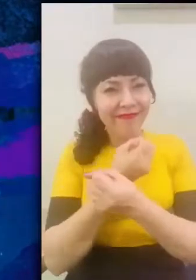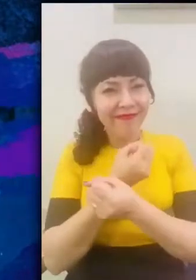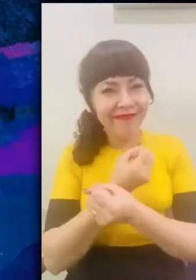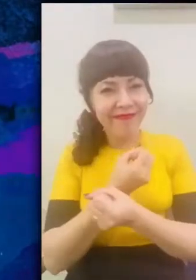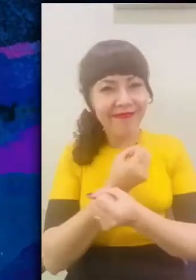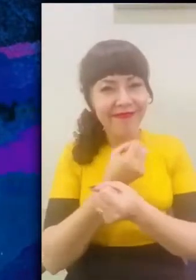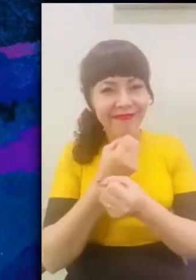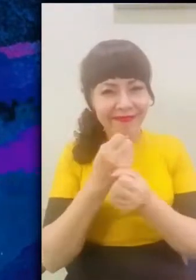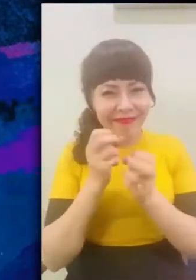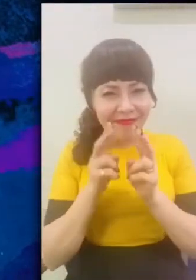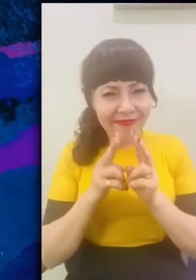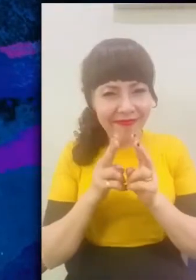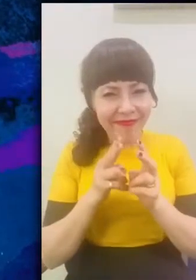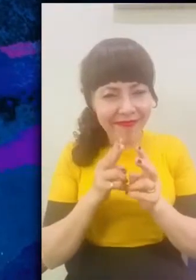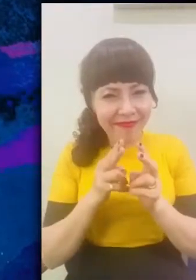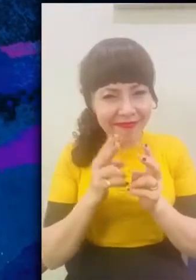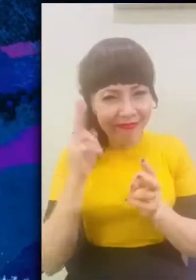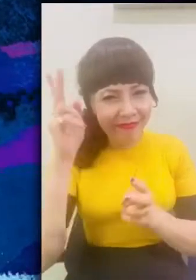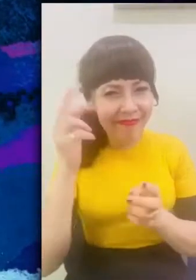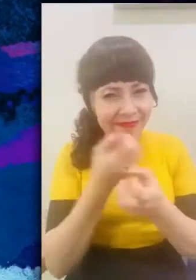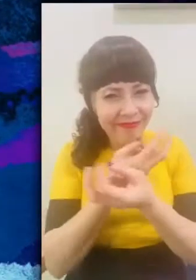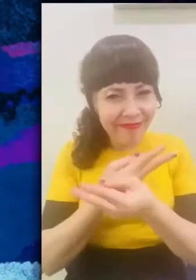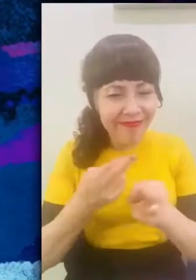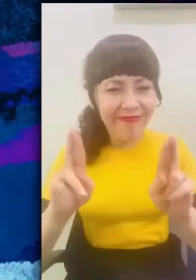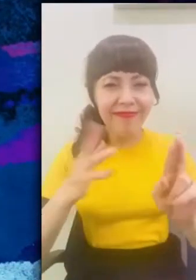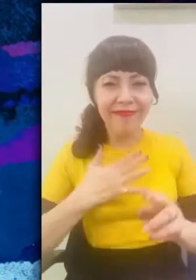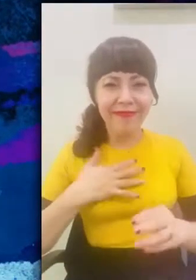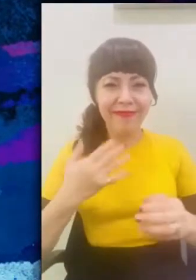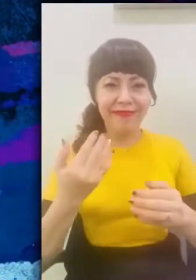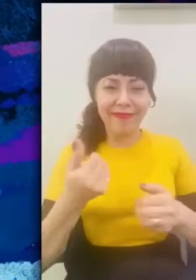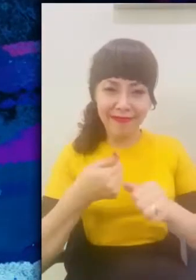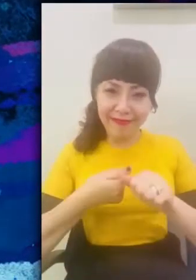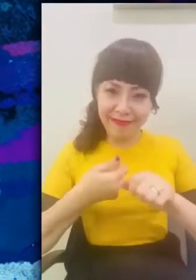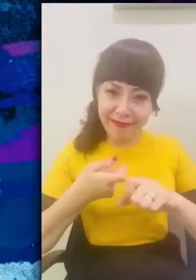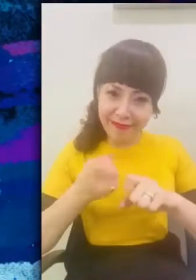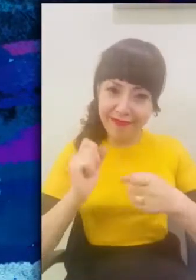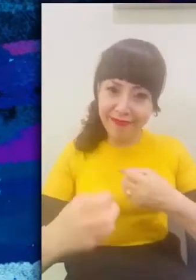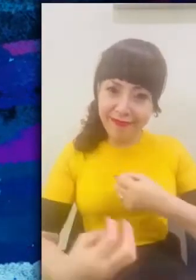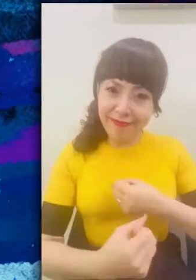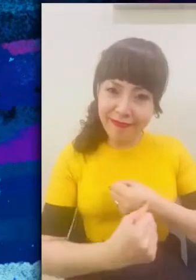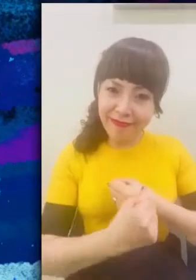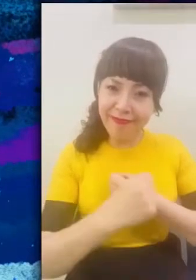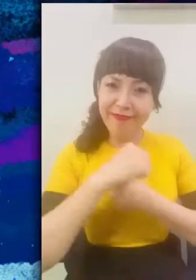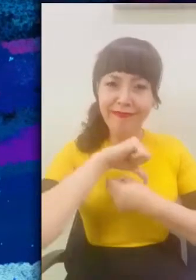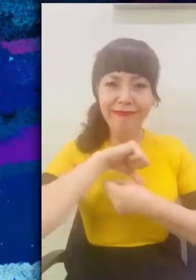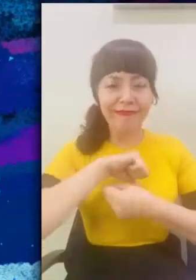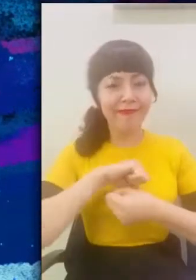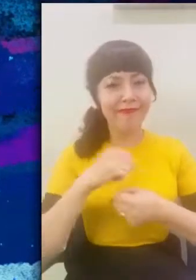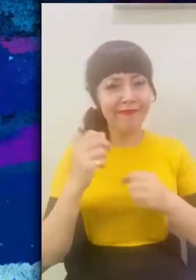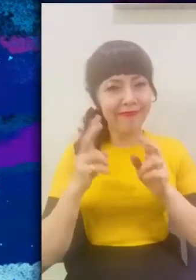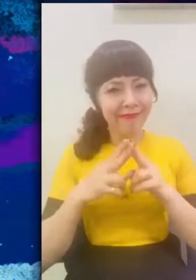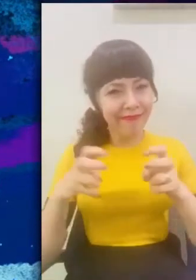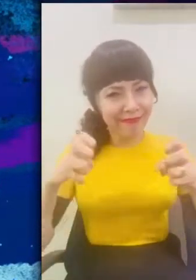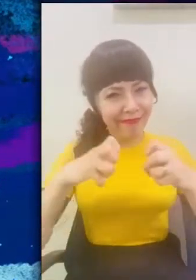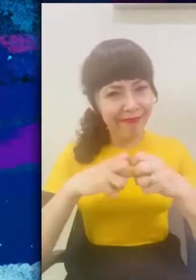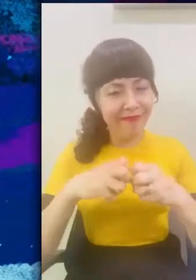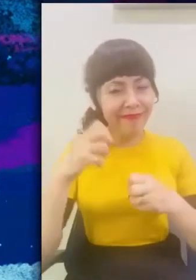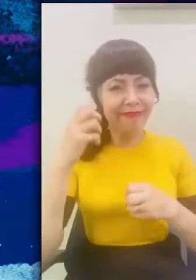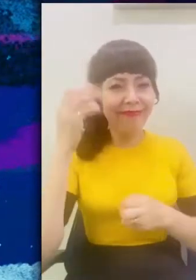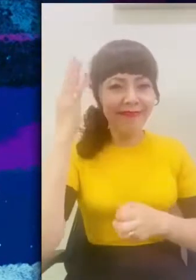to rescue me from danger, interposed his